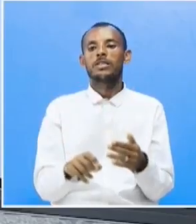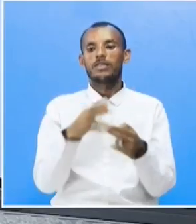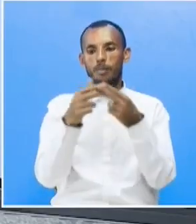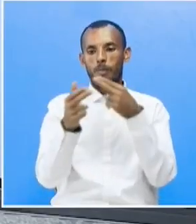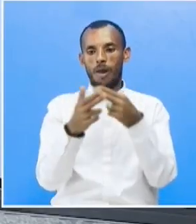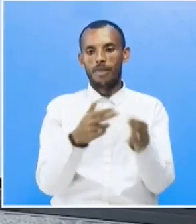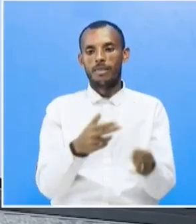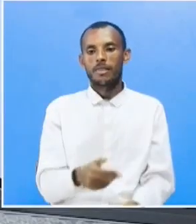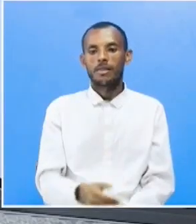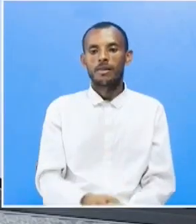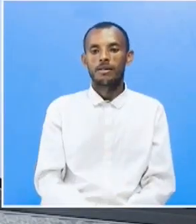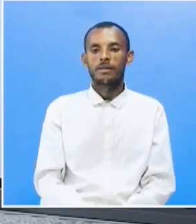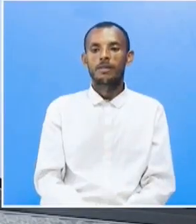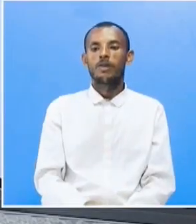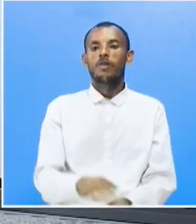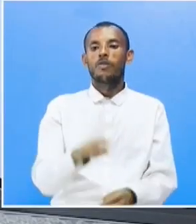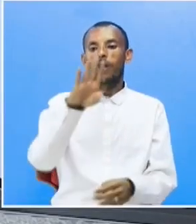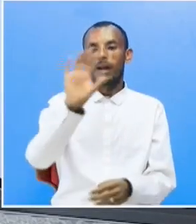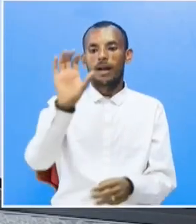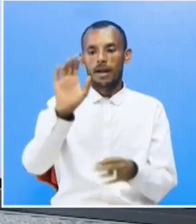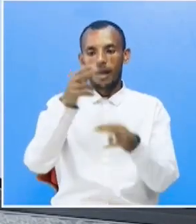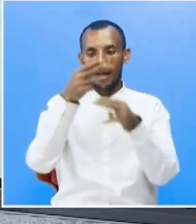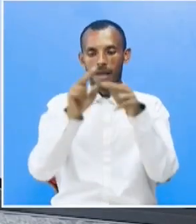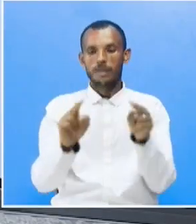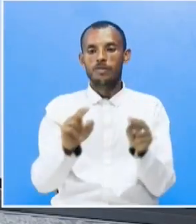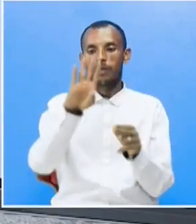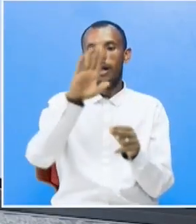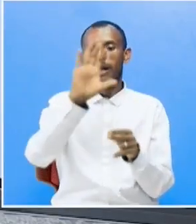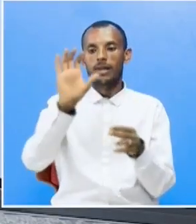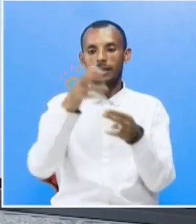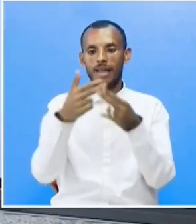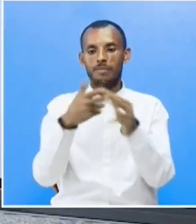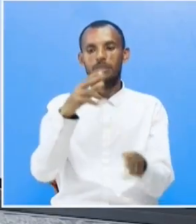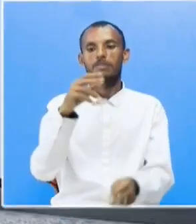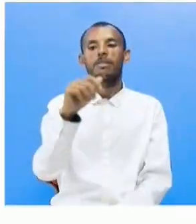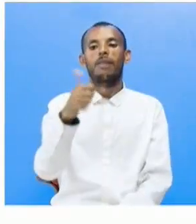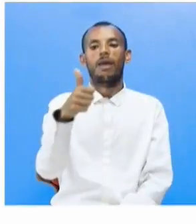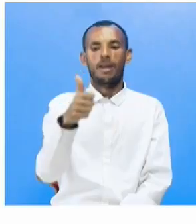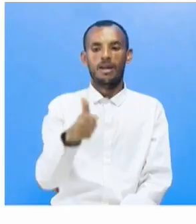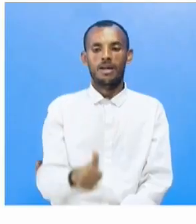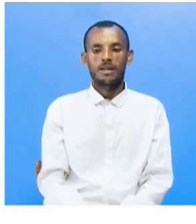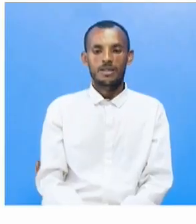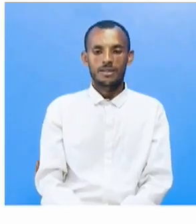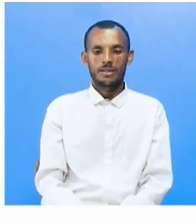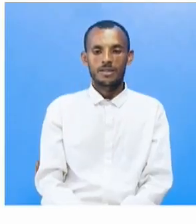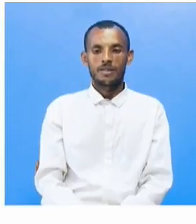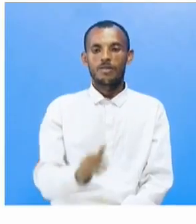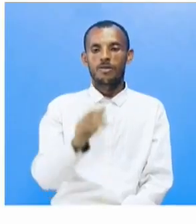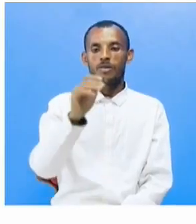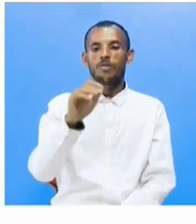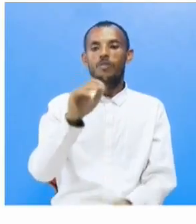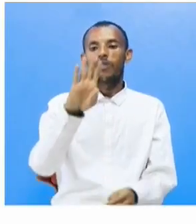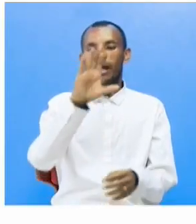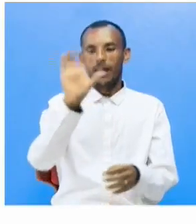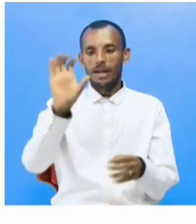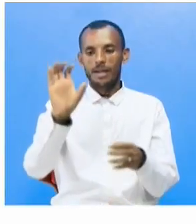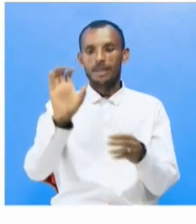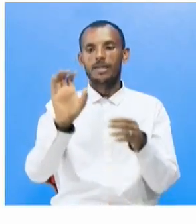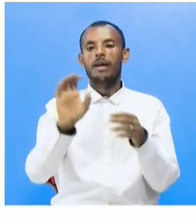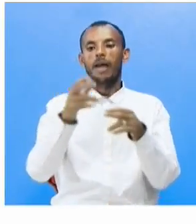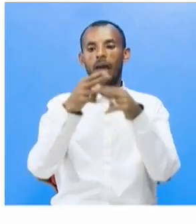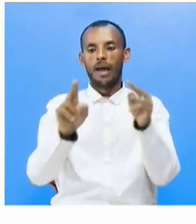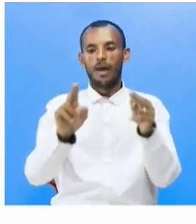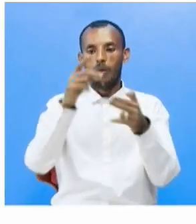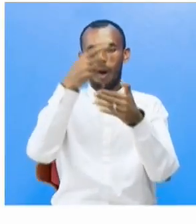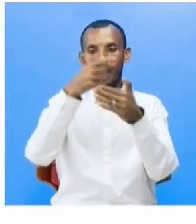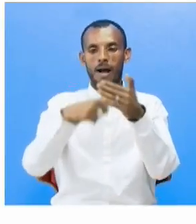of 400 eggs is this 400 times 10. Therefore, the cost of 400 eggs here, it is 400